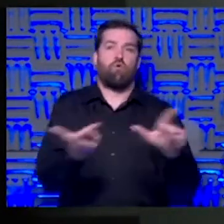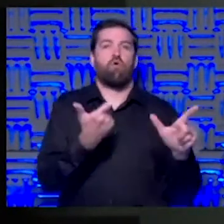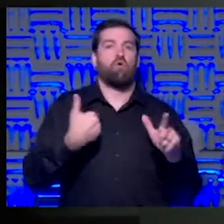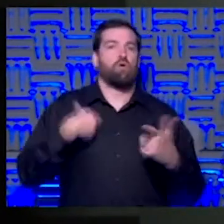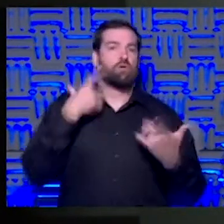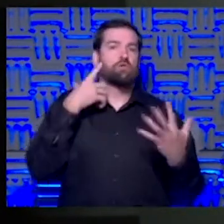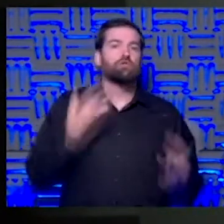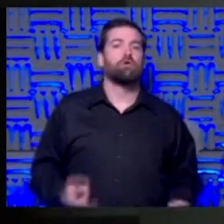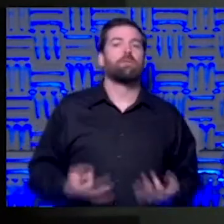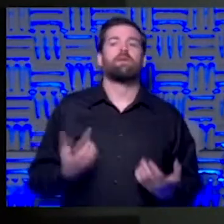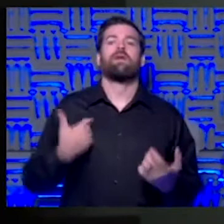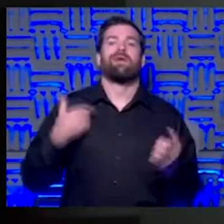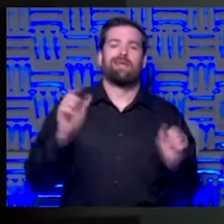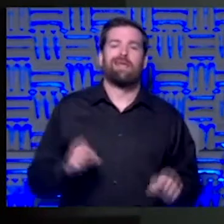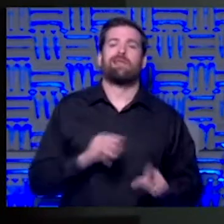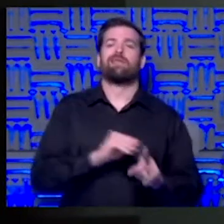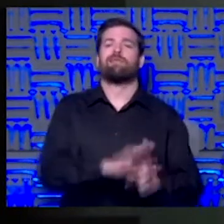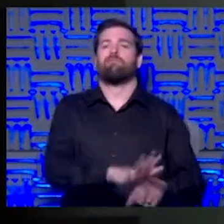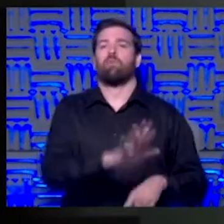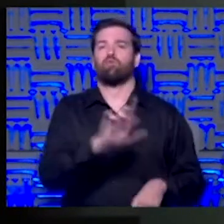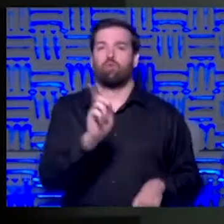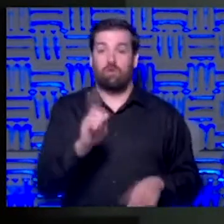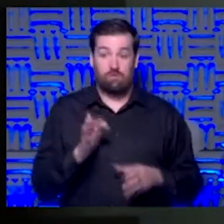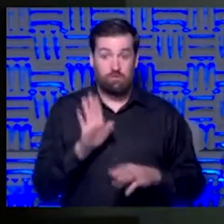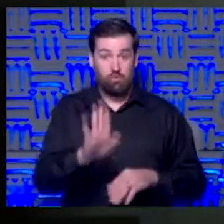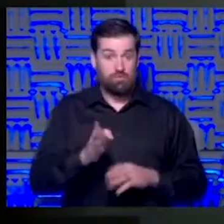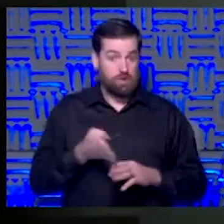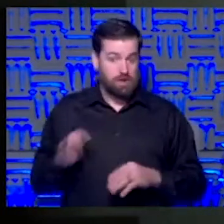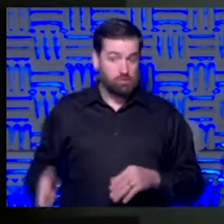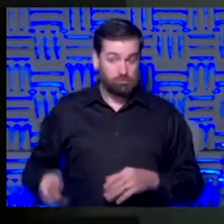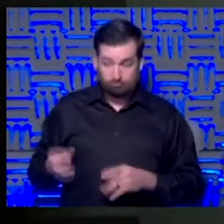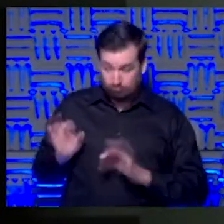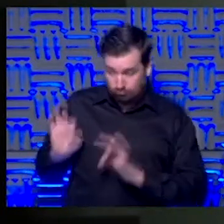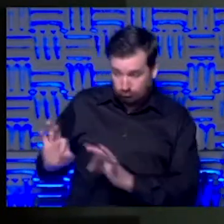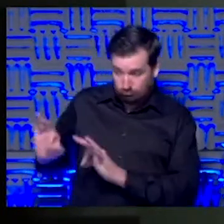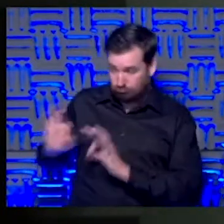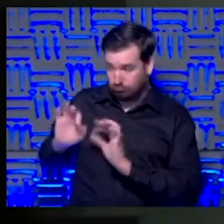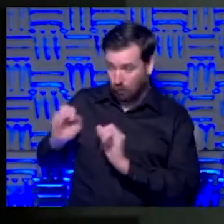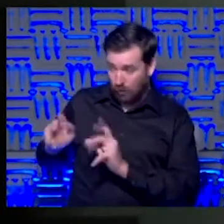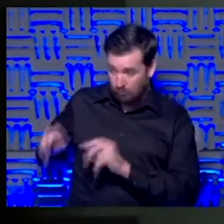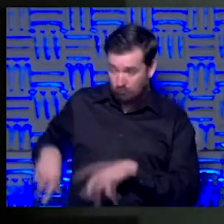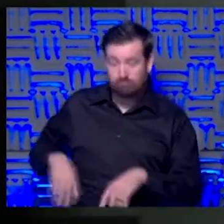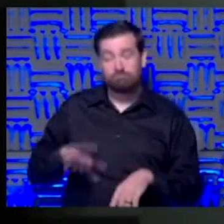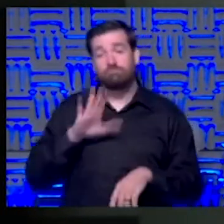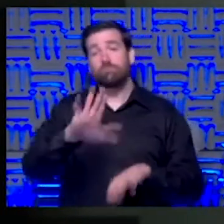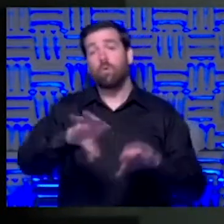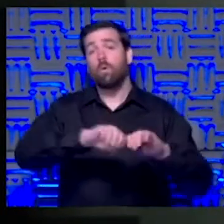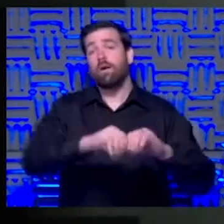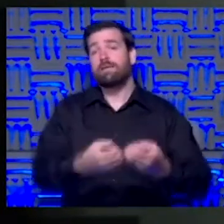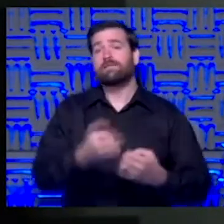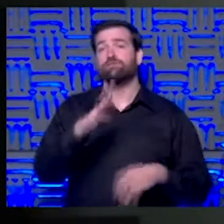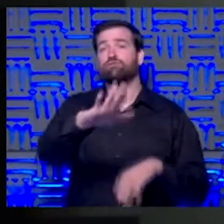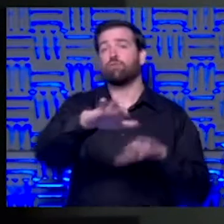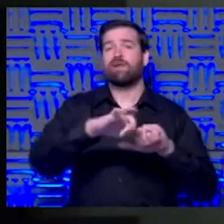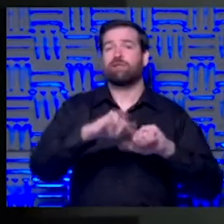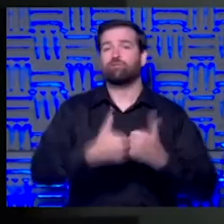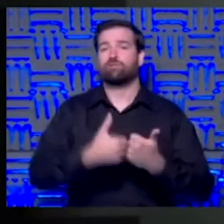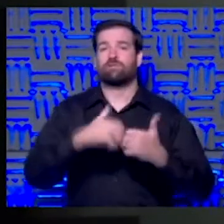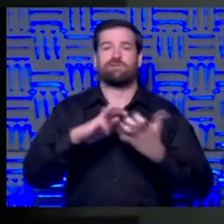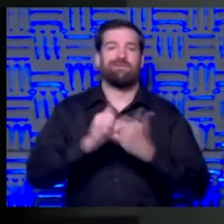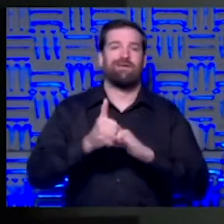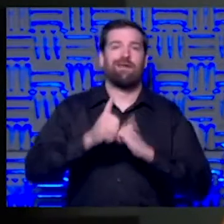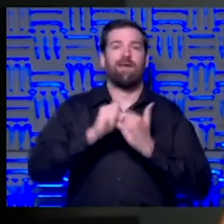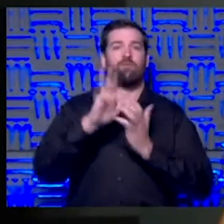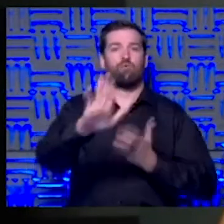we have some influence points, whether that's your neighbor, just checking to make sure that they're okay, whether that's your organization or your agency, determining how you can make your